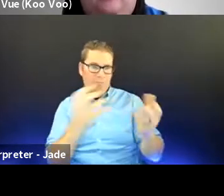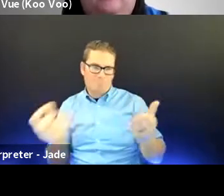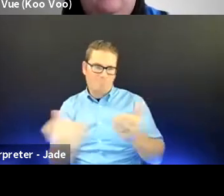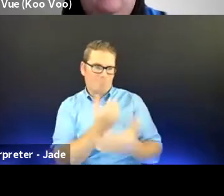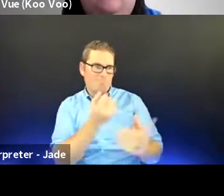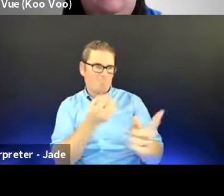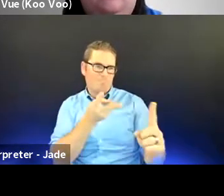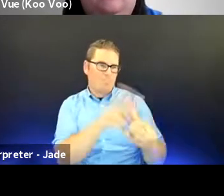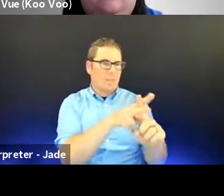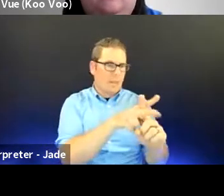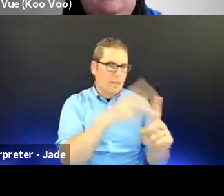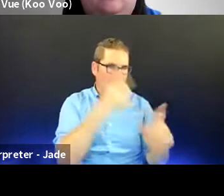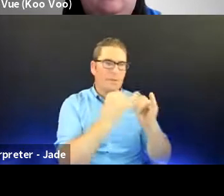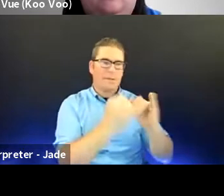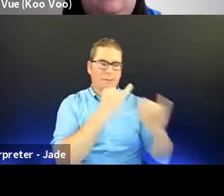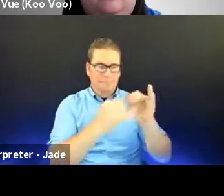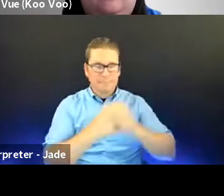apply.